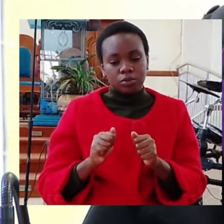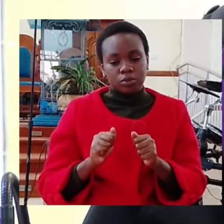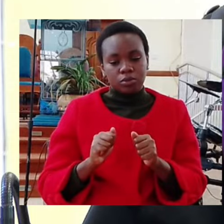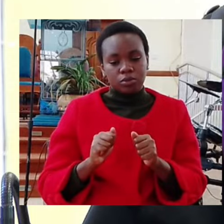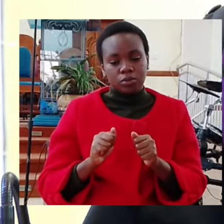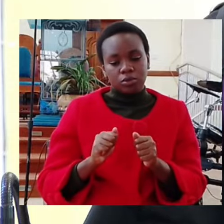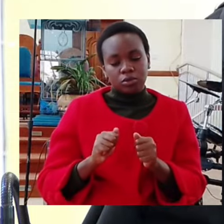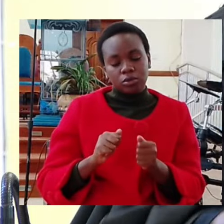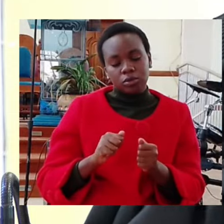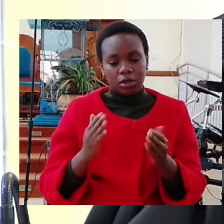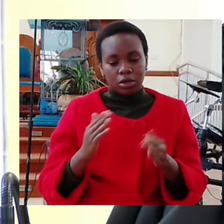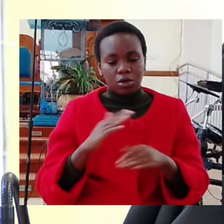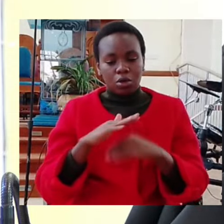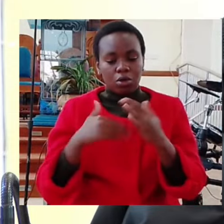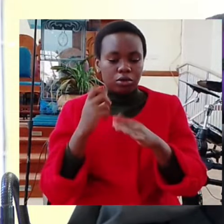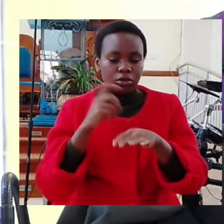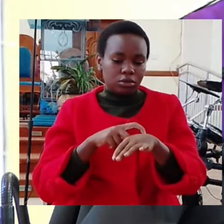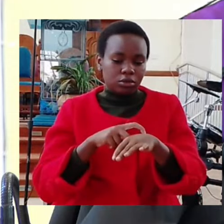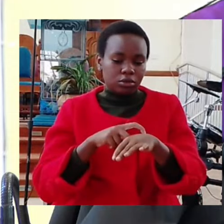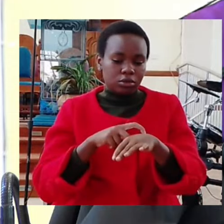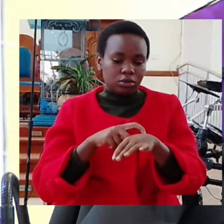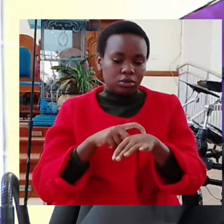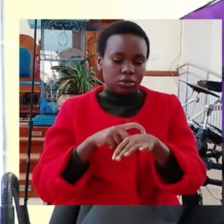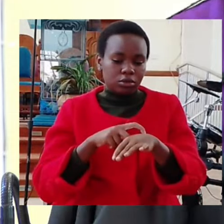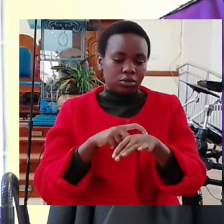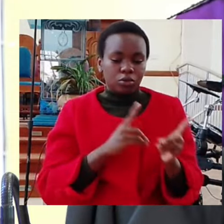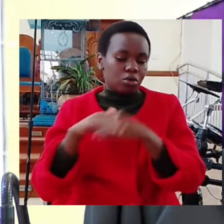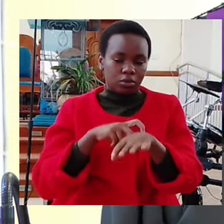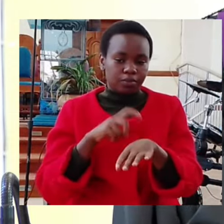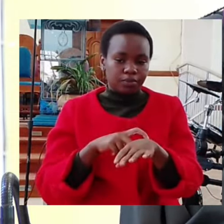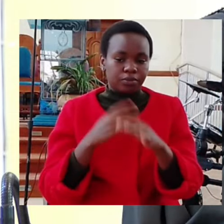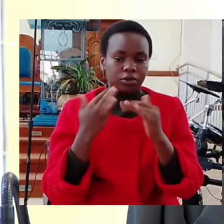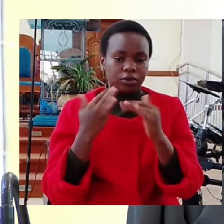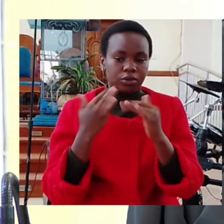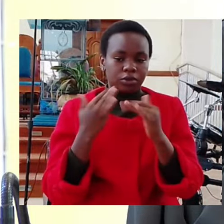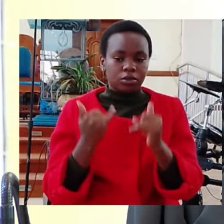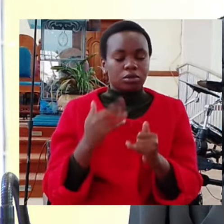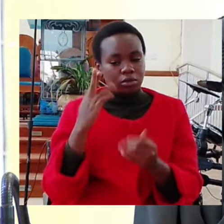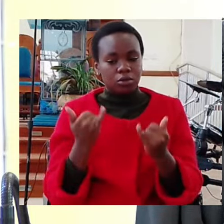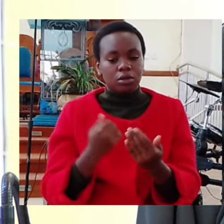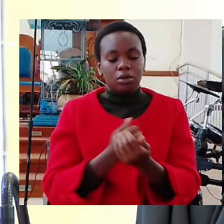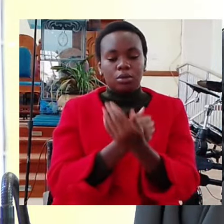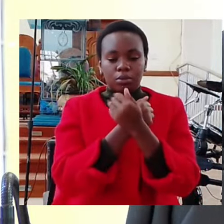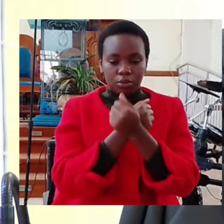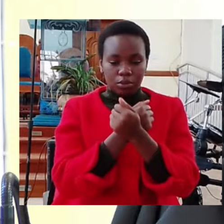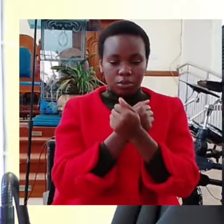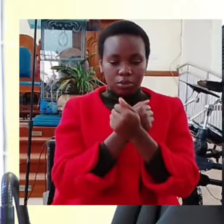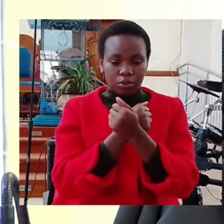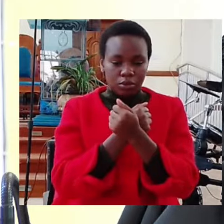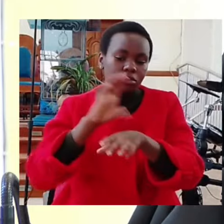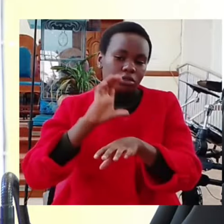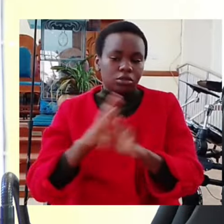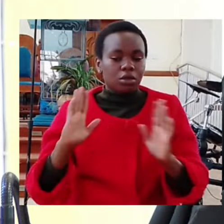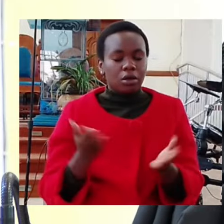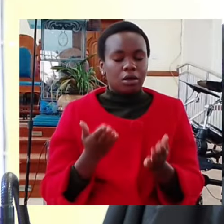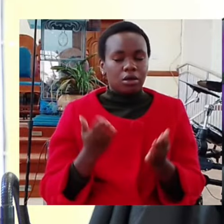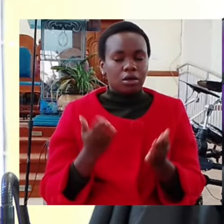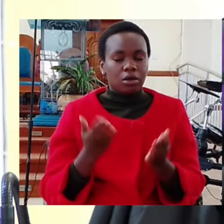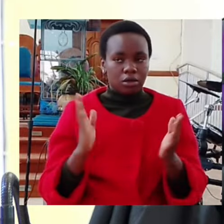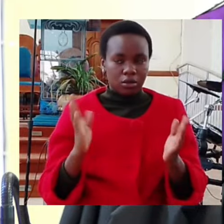uria mutuire mwikaga Na gitumiki ria Paulo arera kanitha a Thessalonike